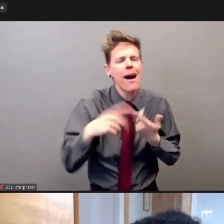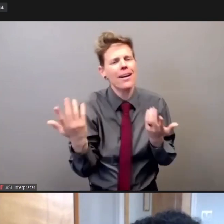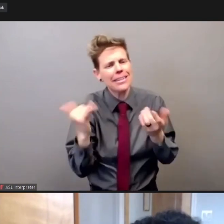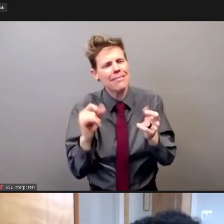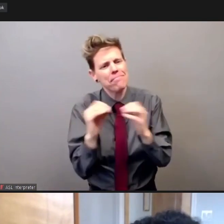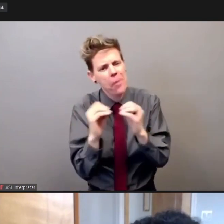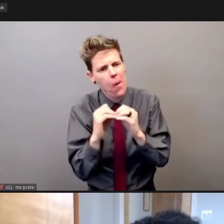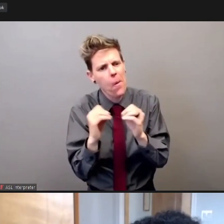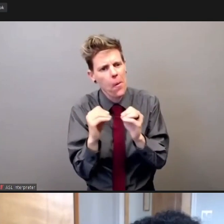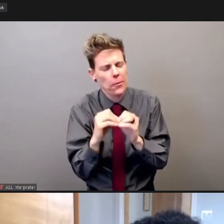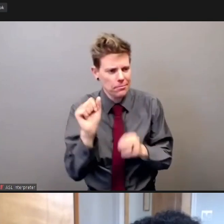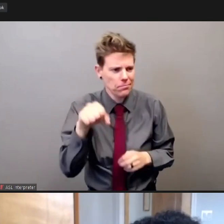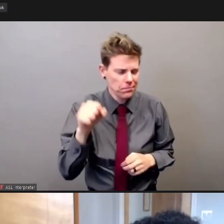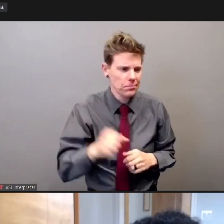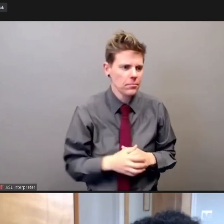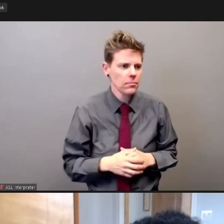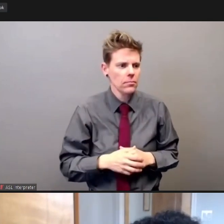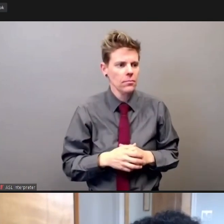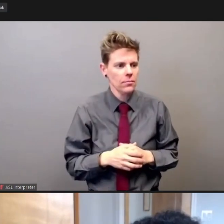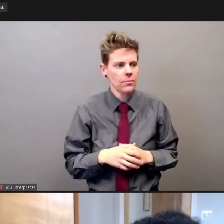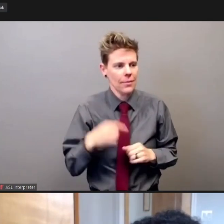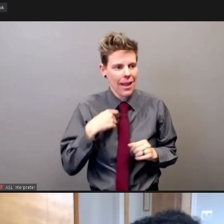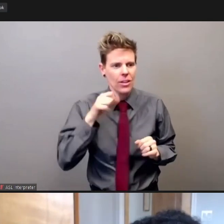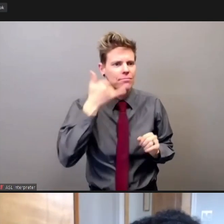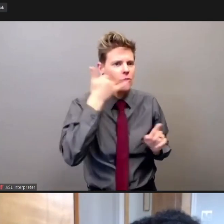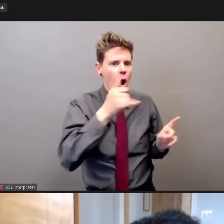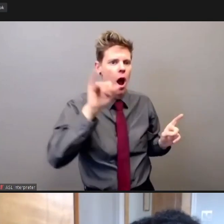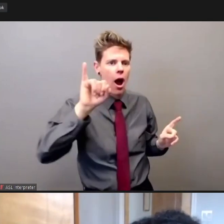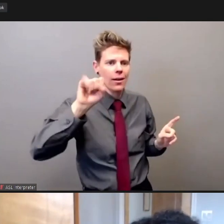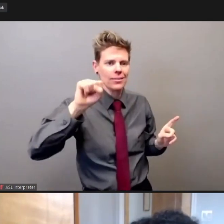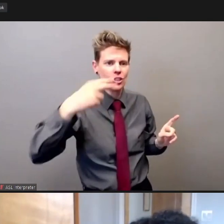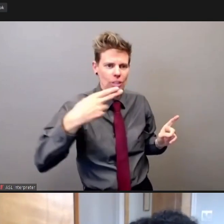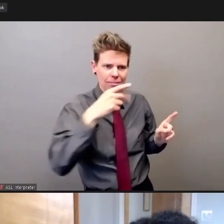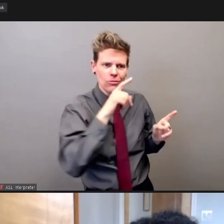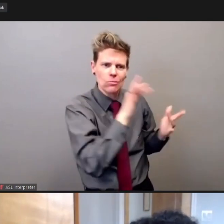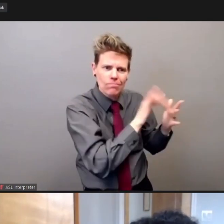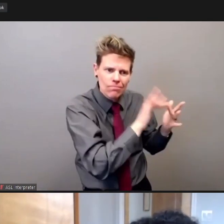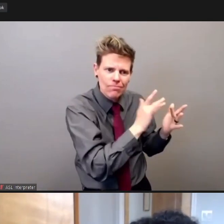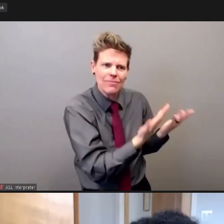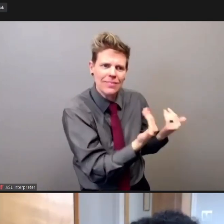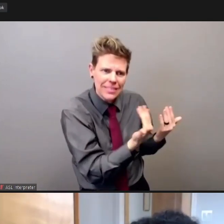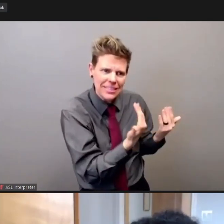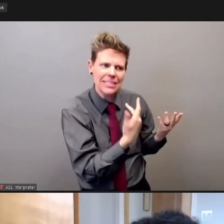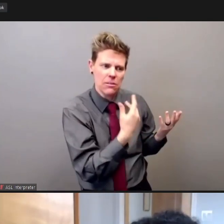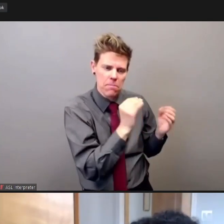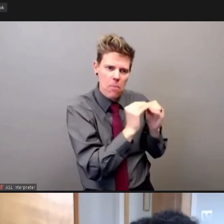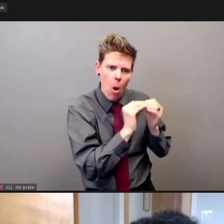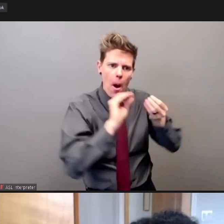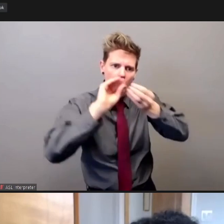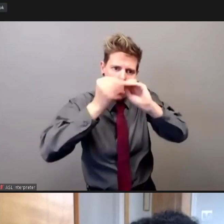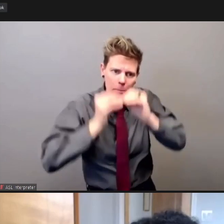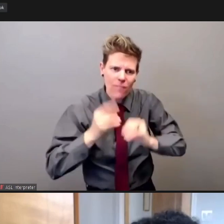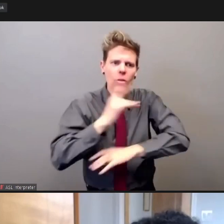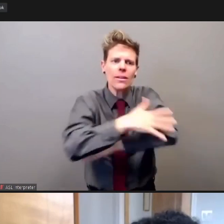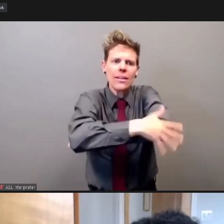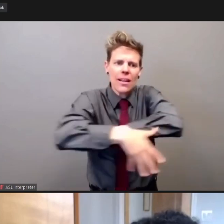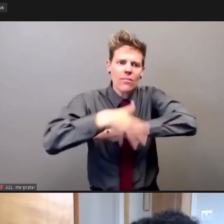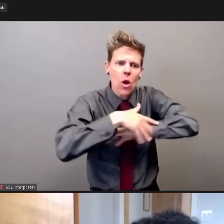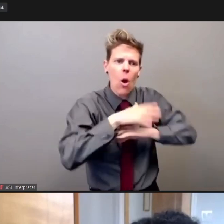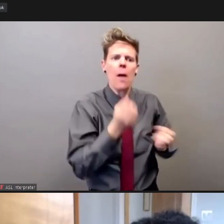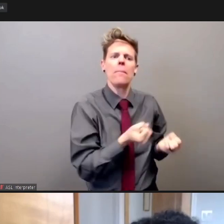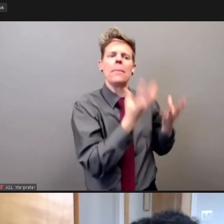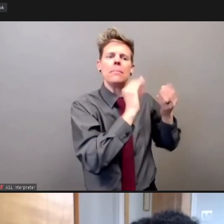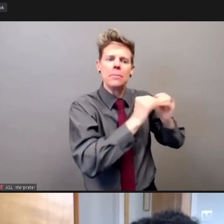our IHS local partners. They tell us in the aggregate how much vaccine is getting. They tell us about the populations that are being